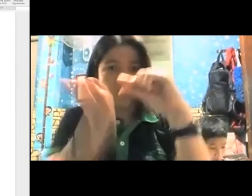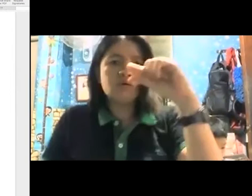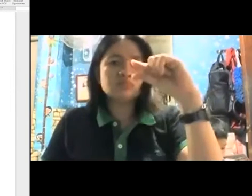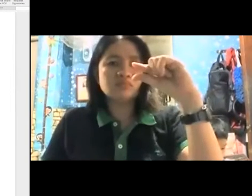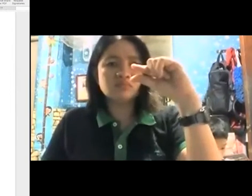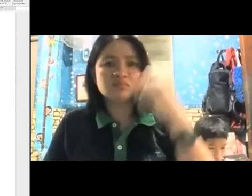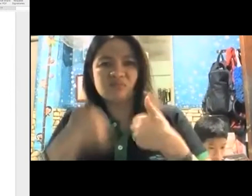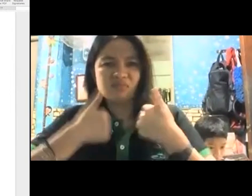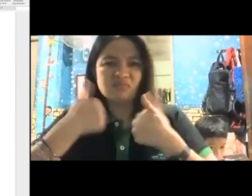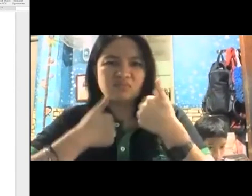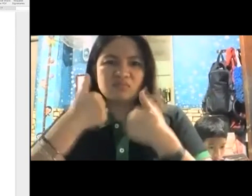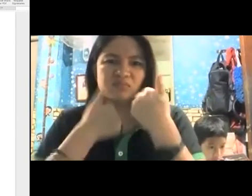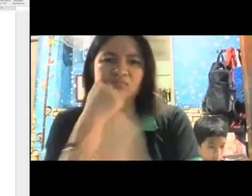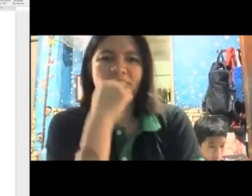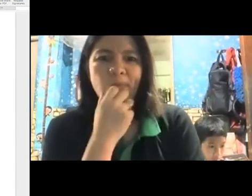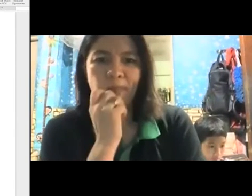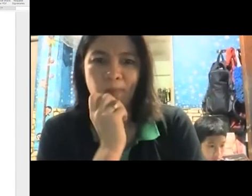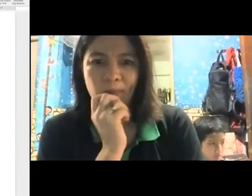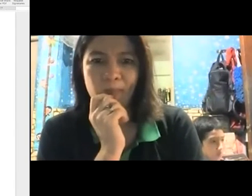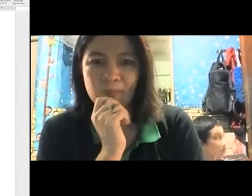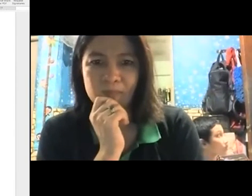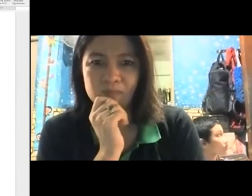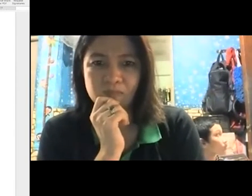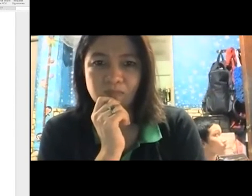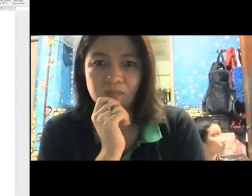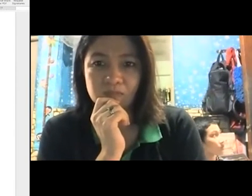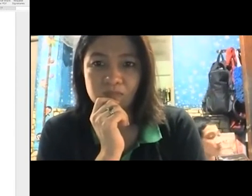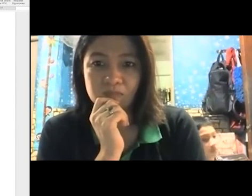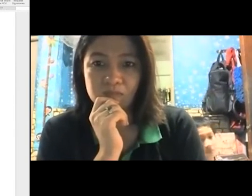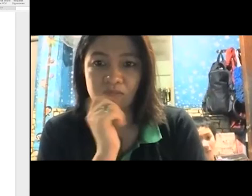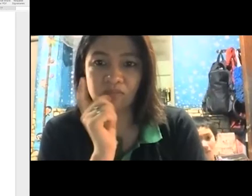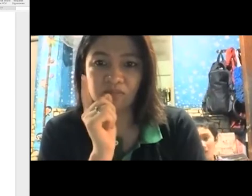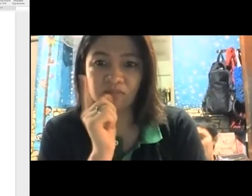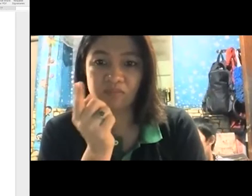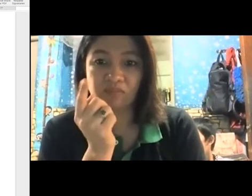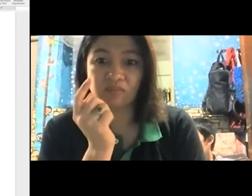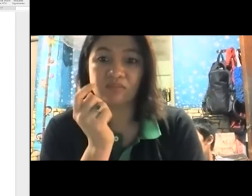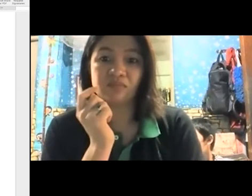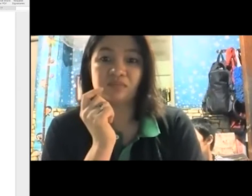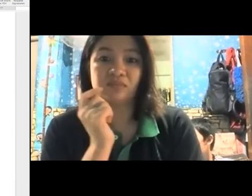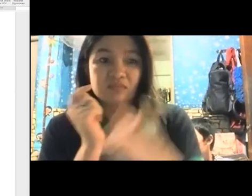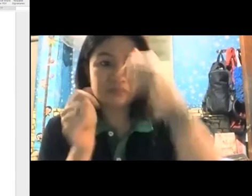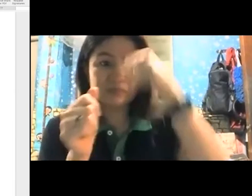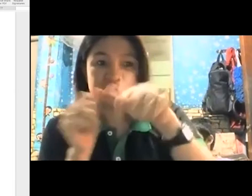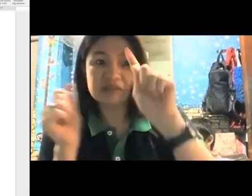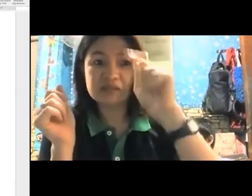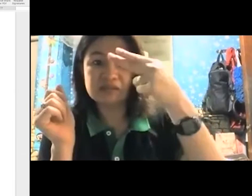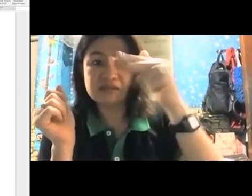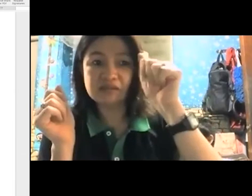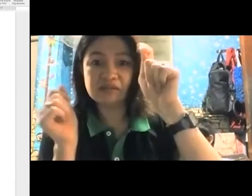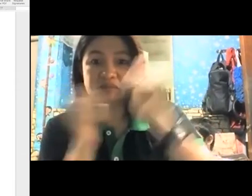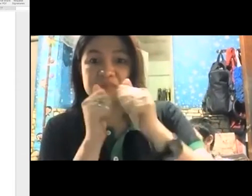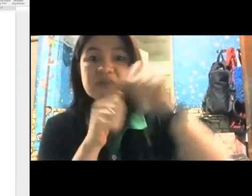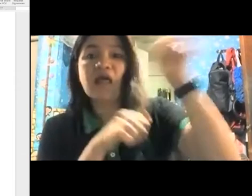okay. Or book thin expensive separate sign, or do we use the book